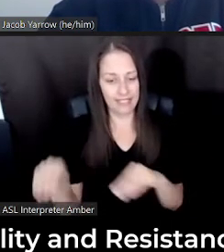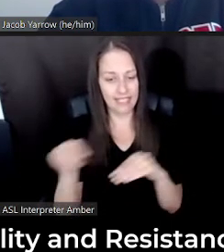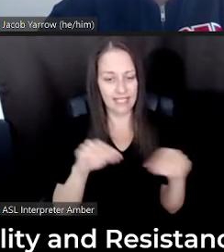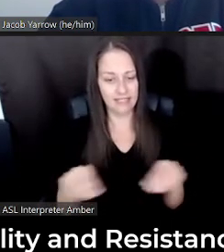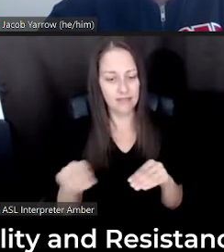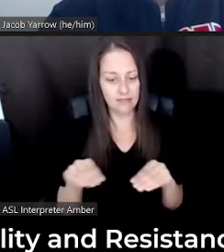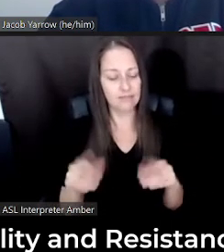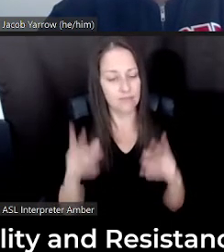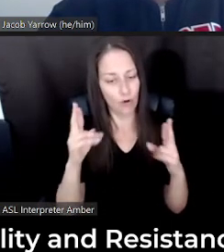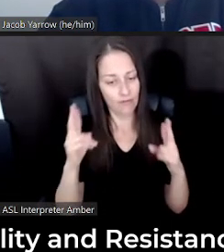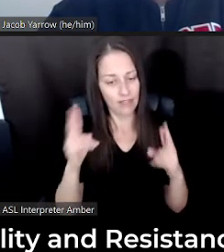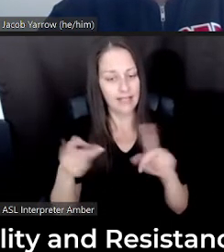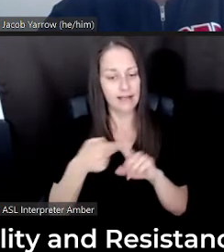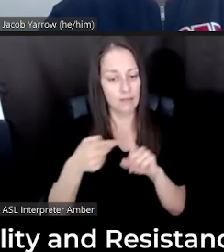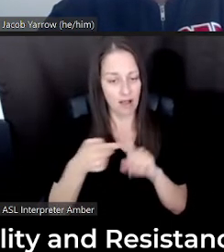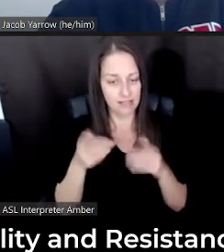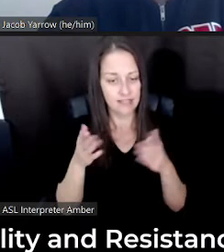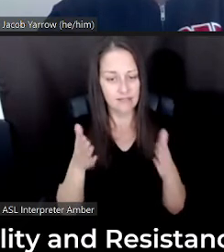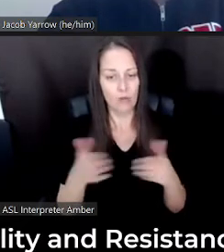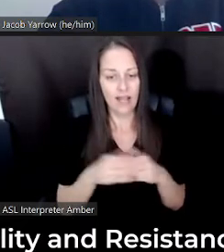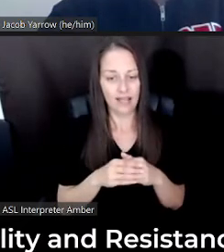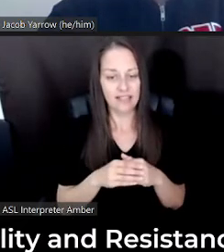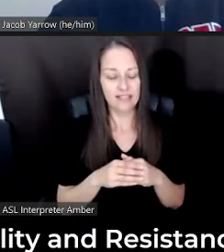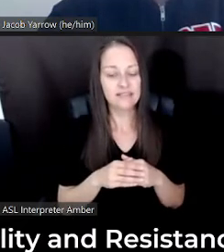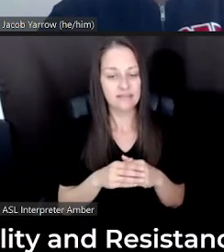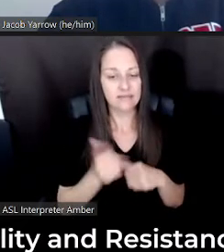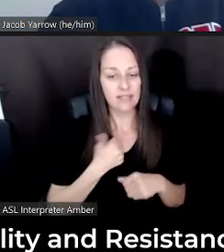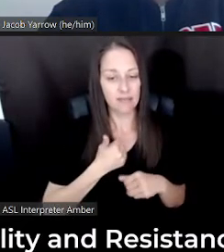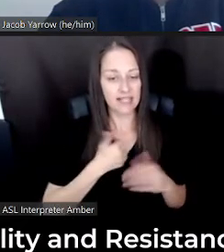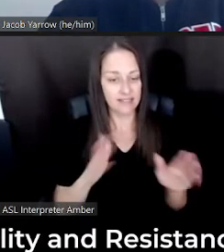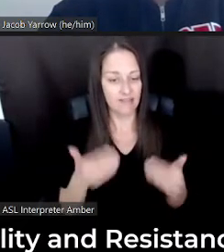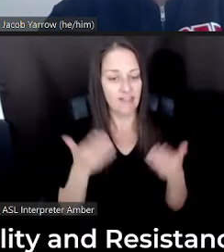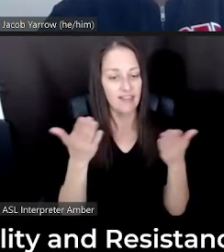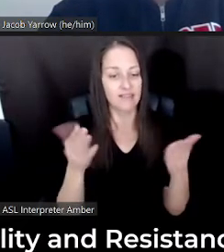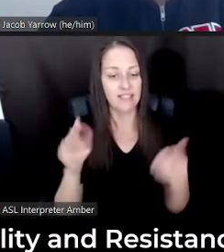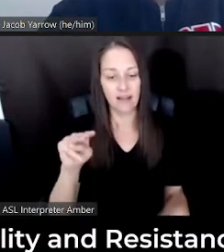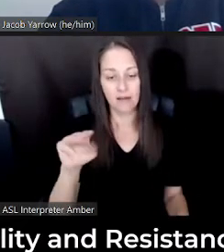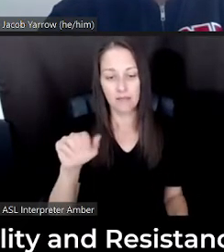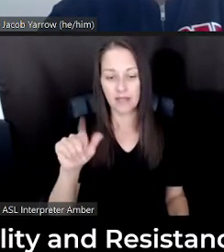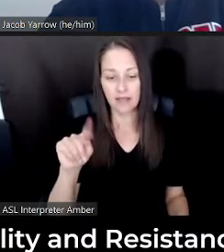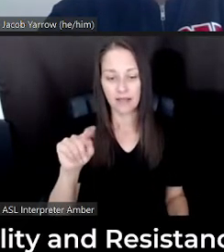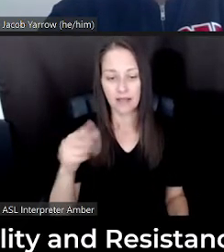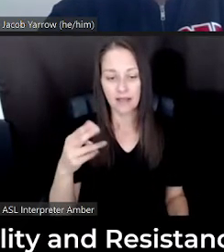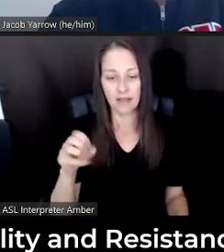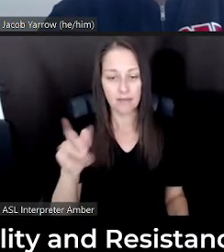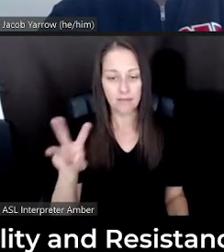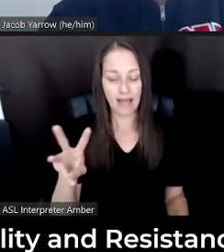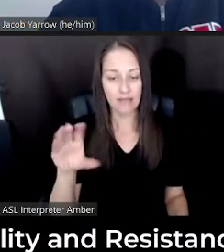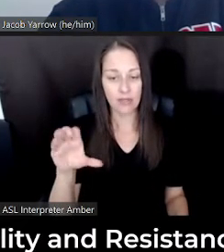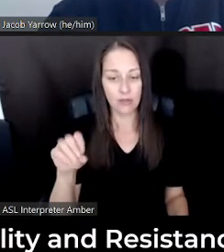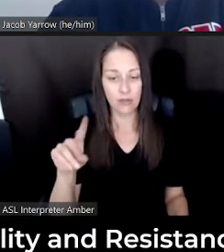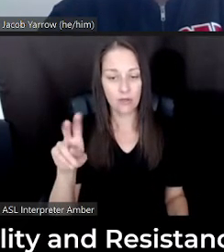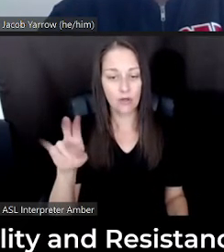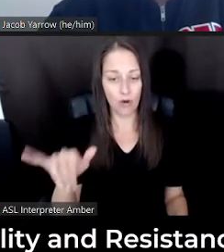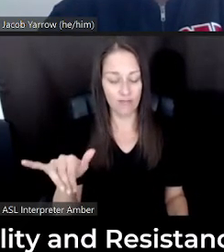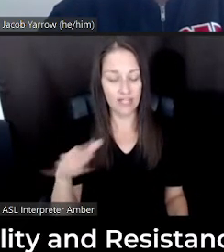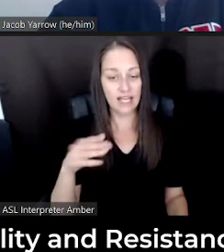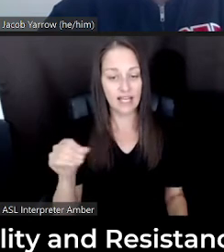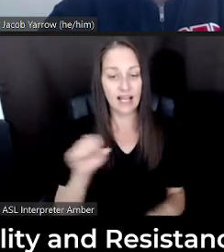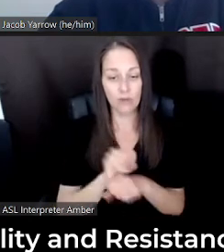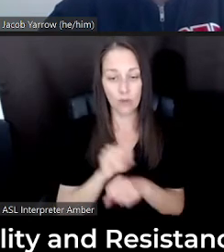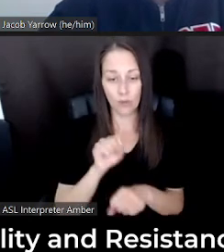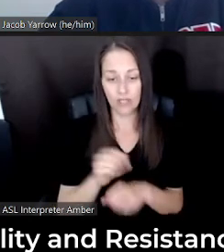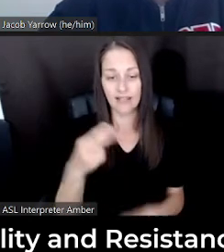like to see. And I lifted up just, you know, Matthew Covey and Tommy's Dot, but also the work that Heather